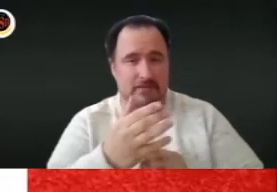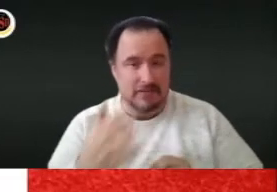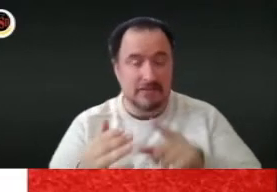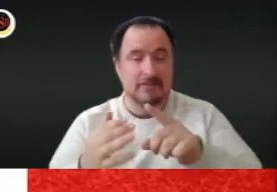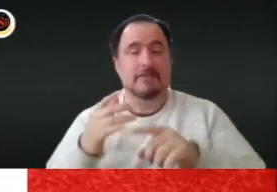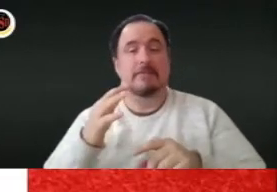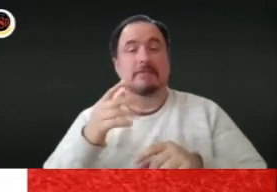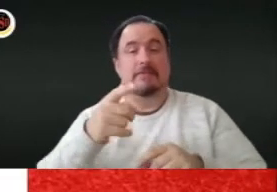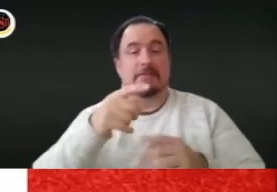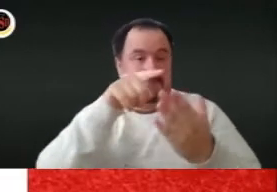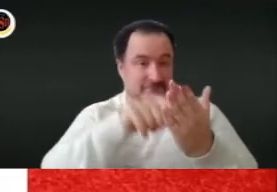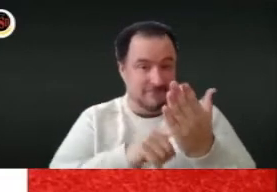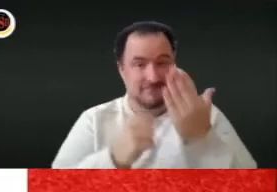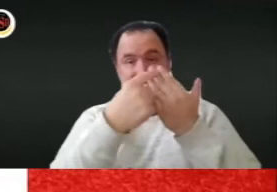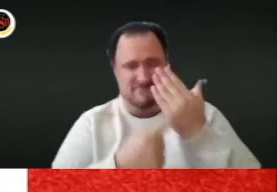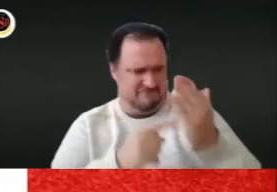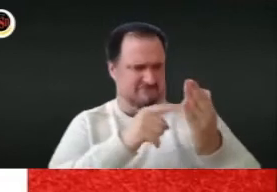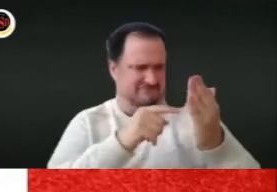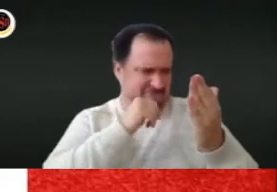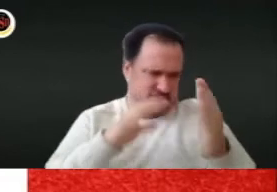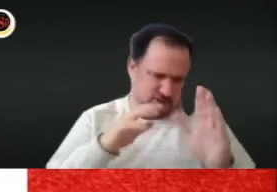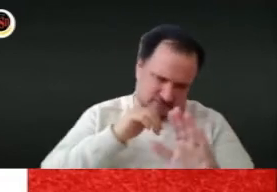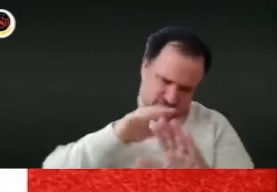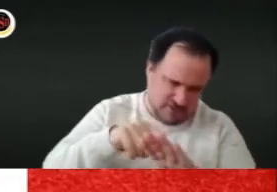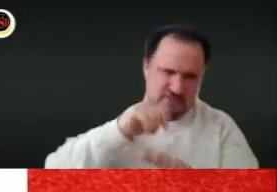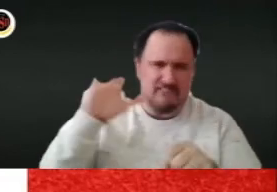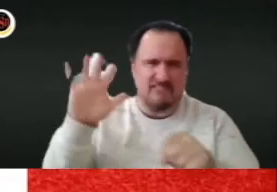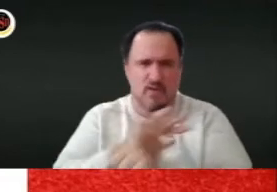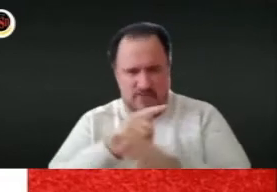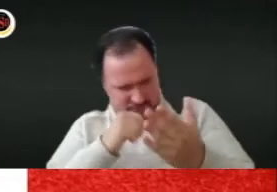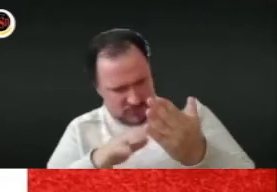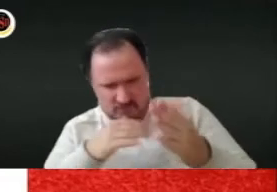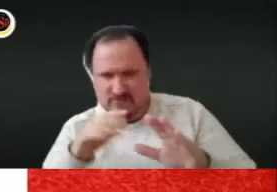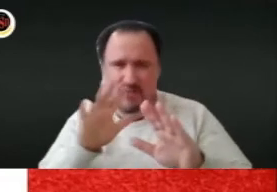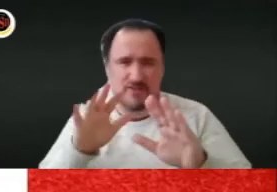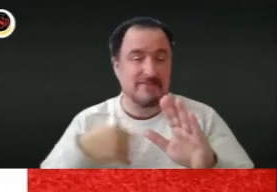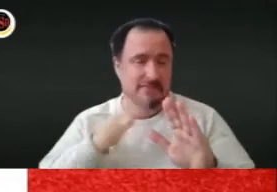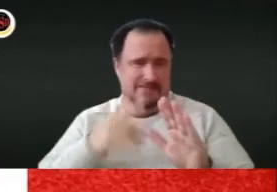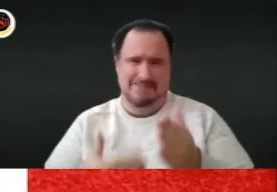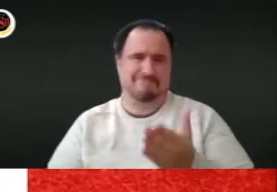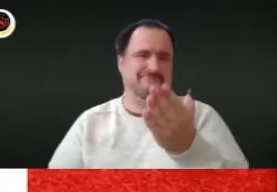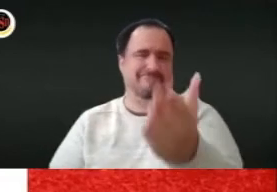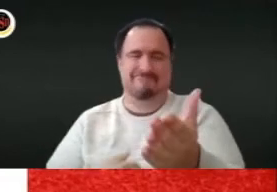So a couple more things. Once you fill out the front and the back, if it's full,